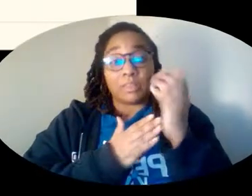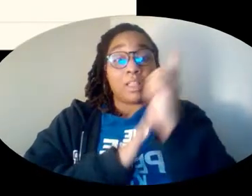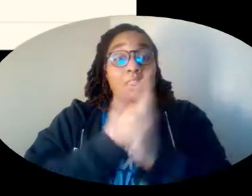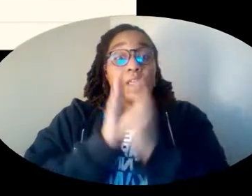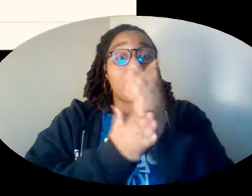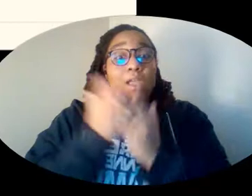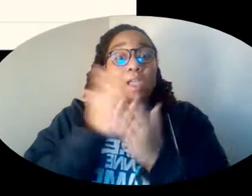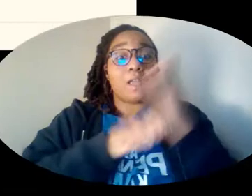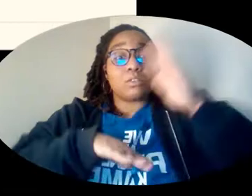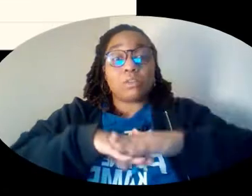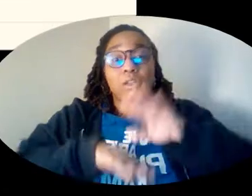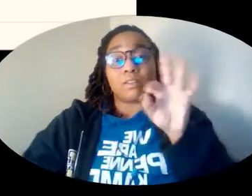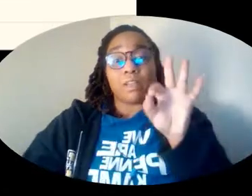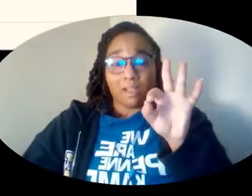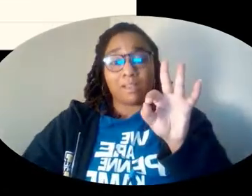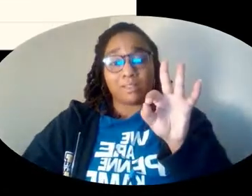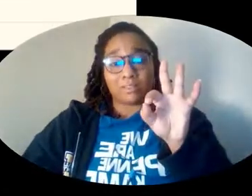hour hand is on the 9.